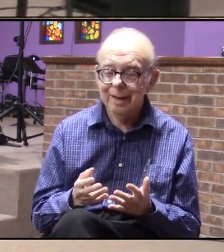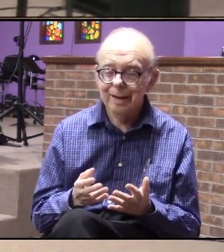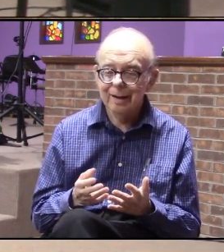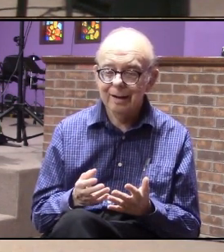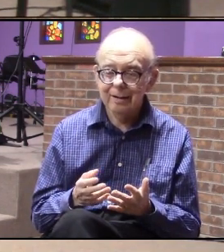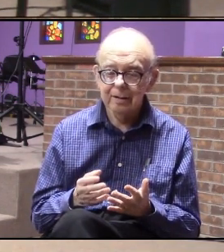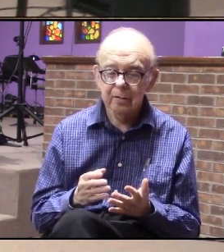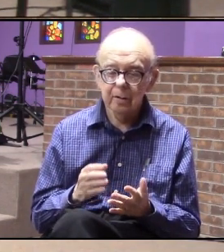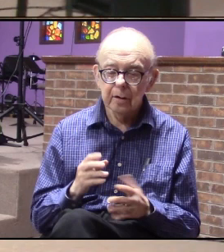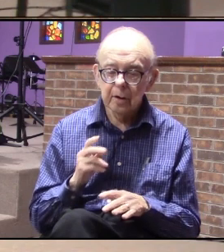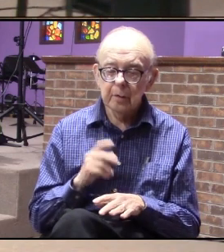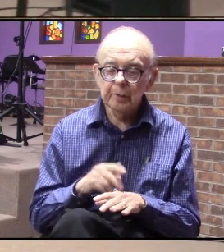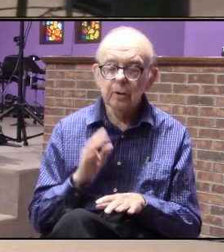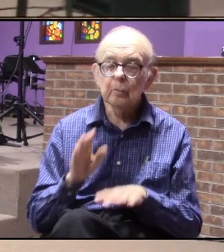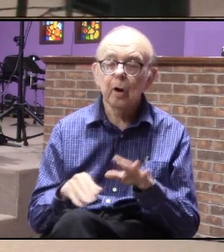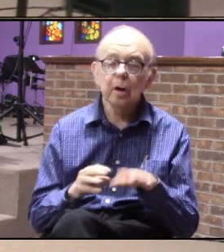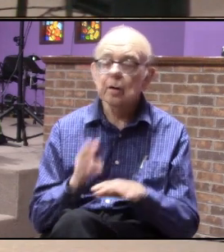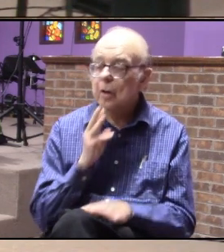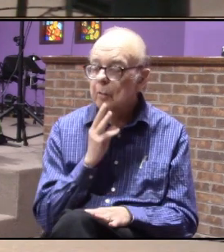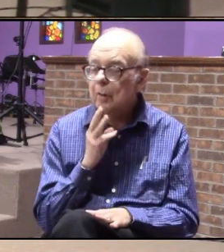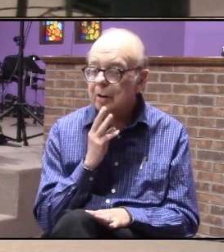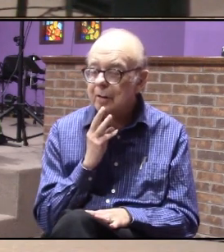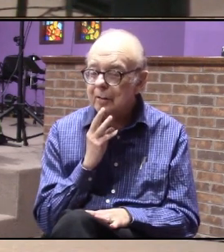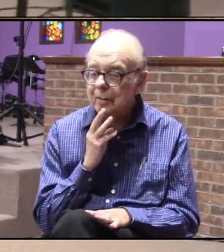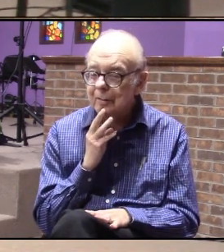And he was walking on the water.